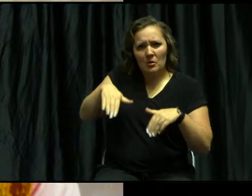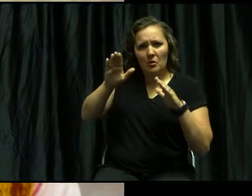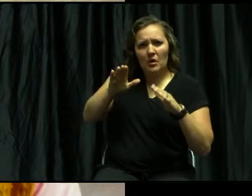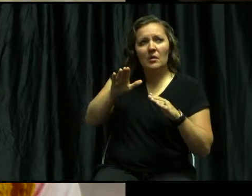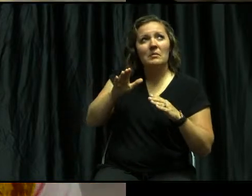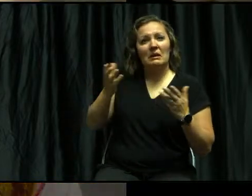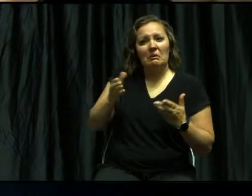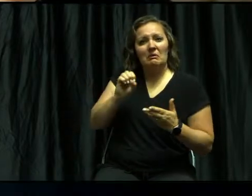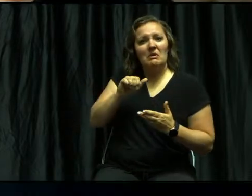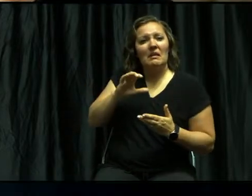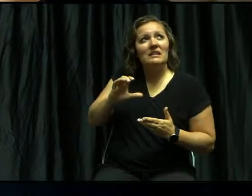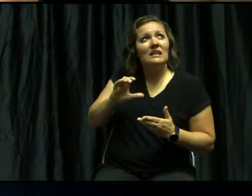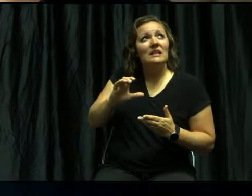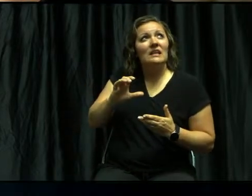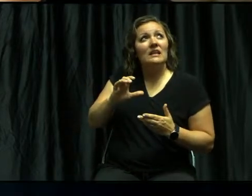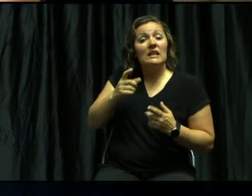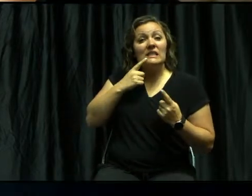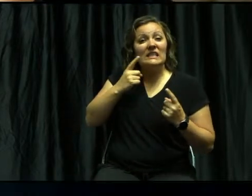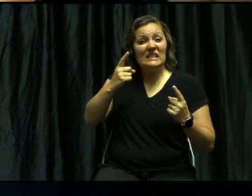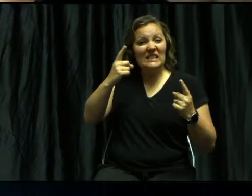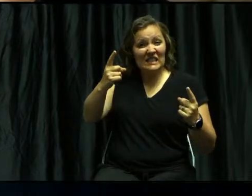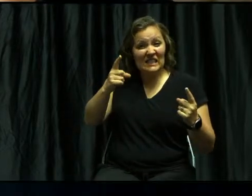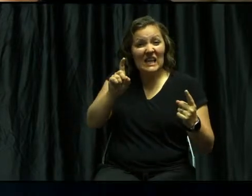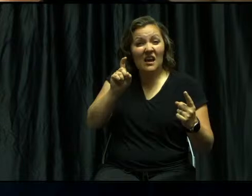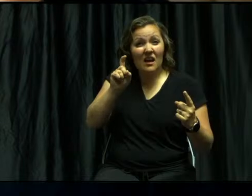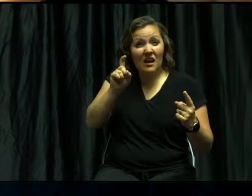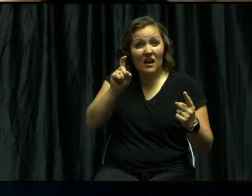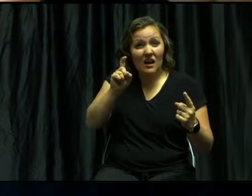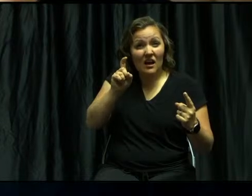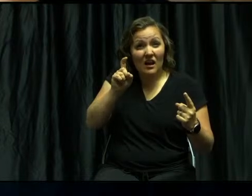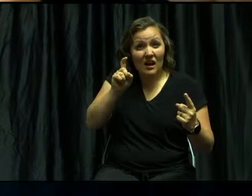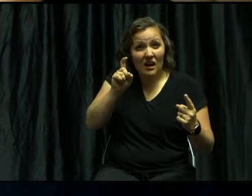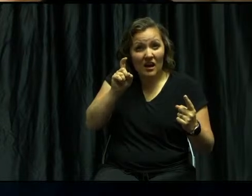City, that success has no color,